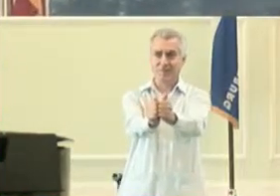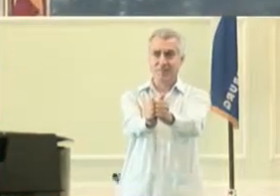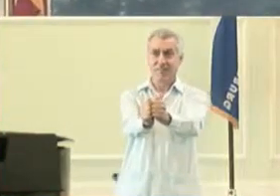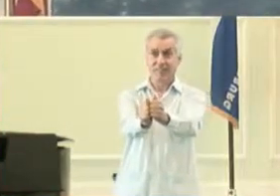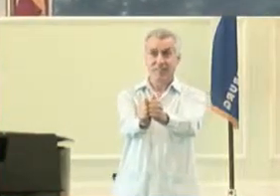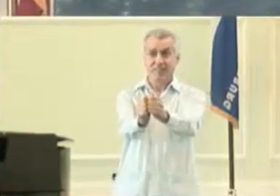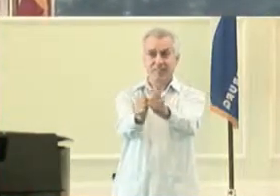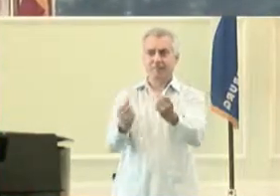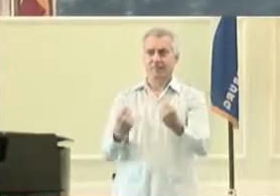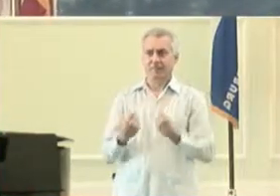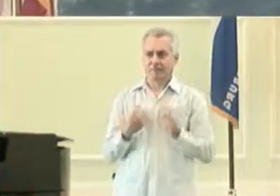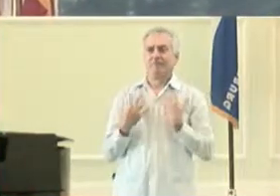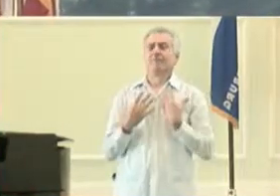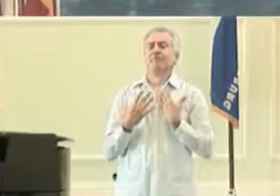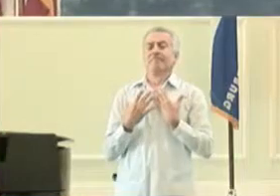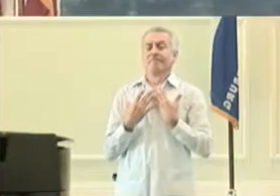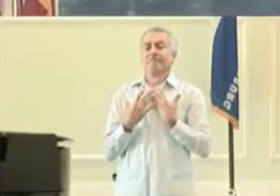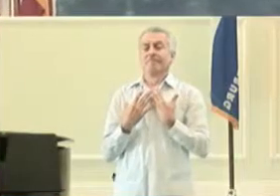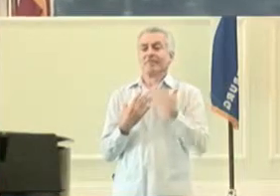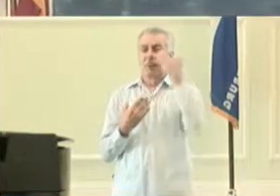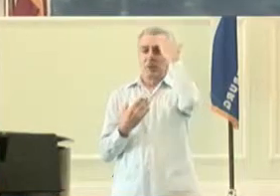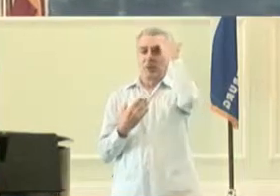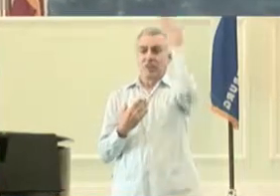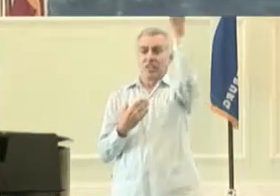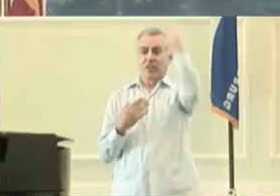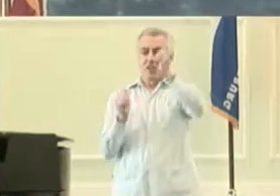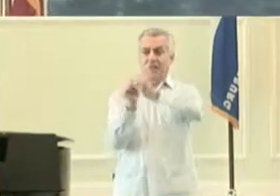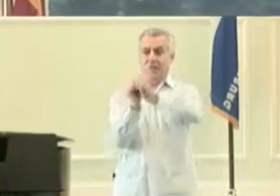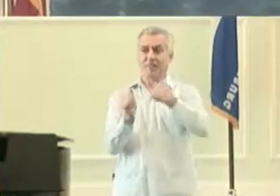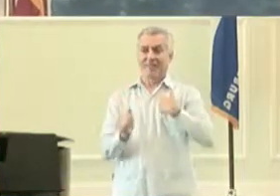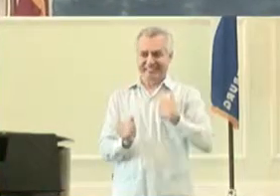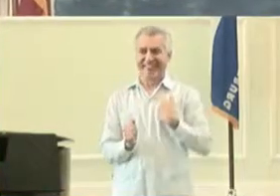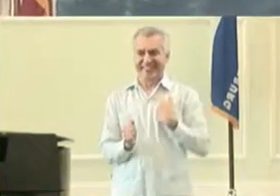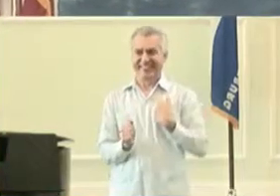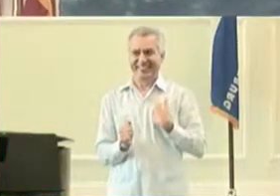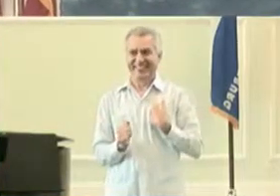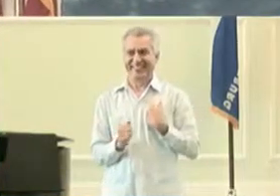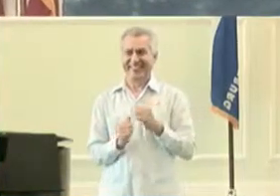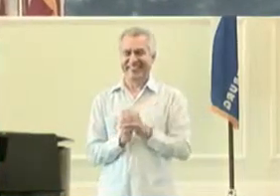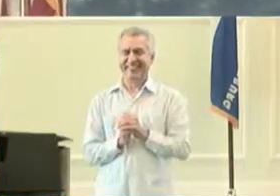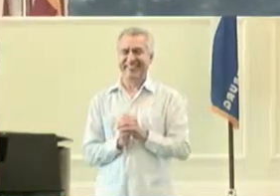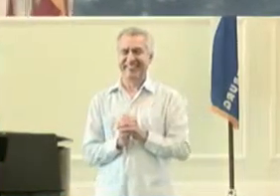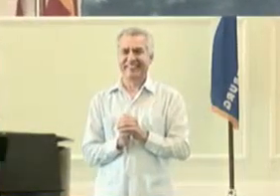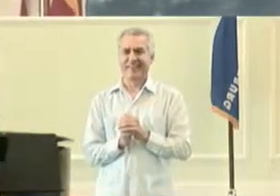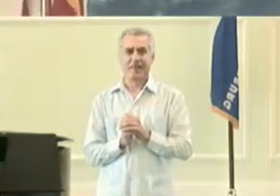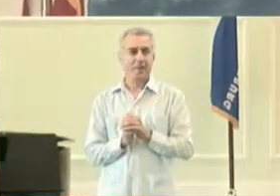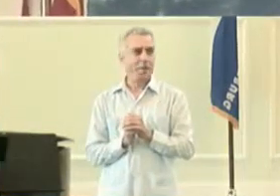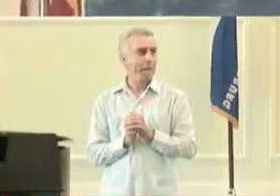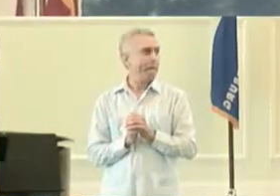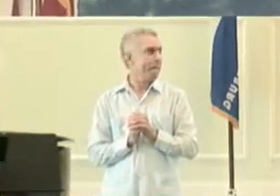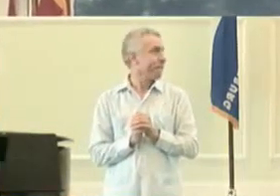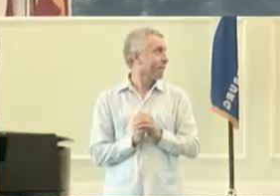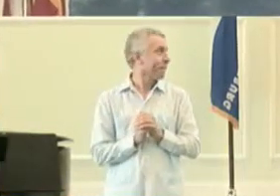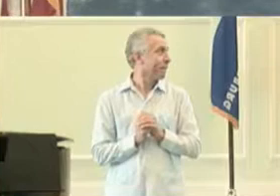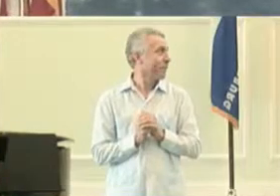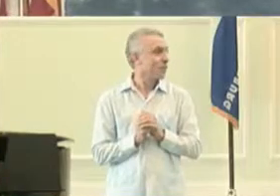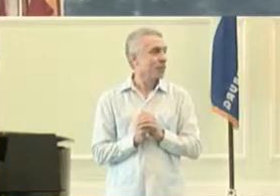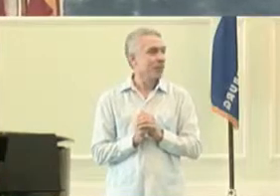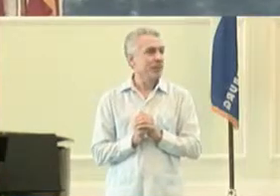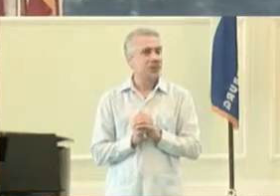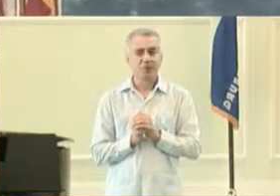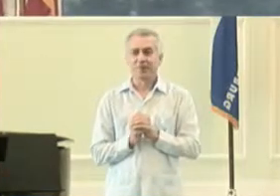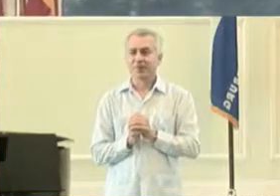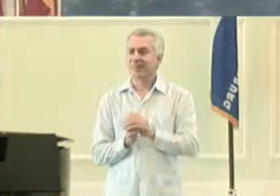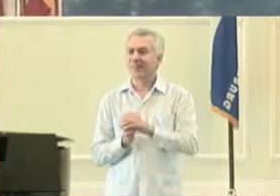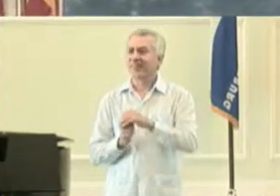fact that God is there. Amen? Amen. I just happened to see in the back there a familiar face, and that is